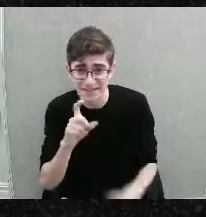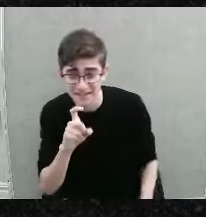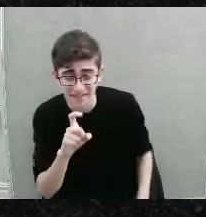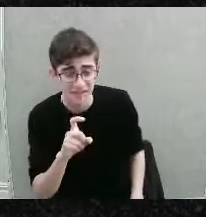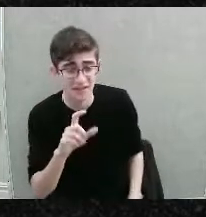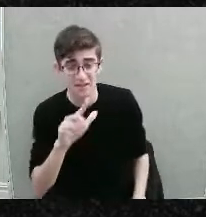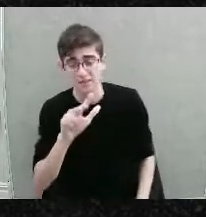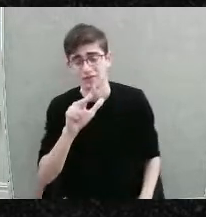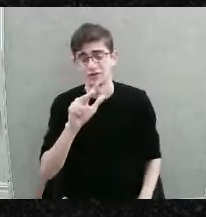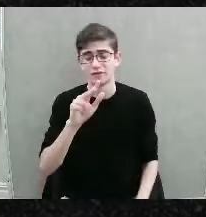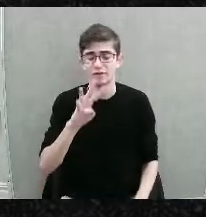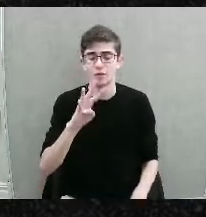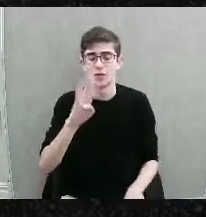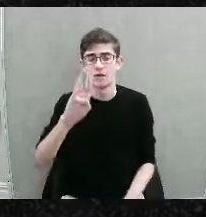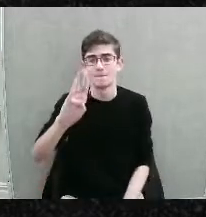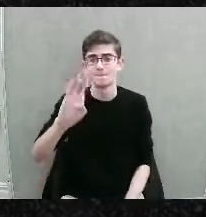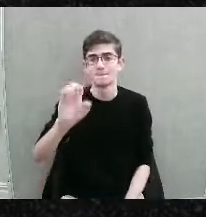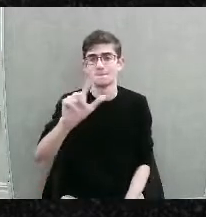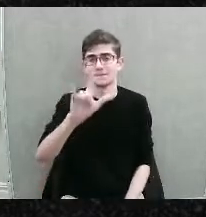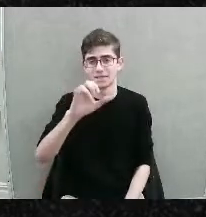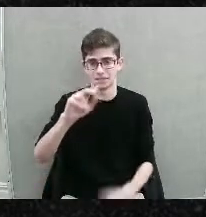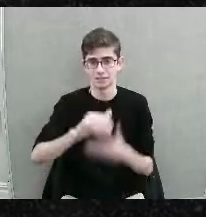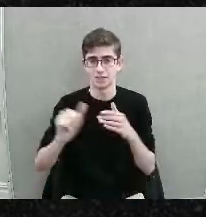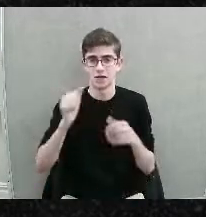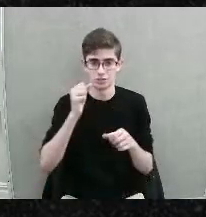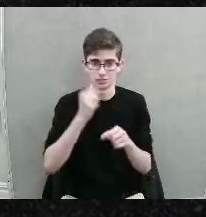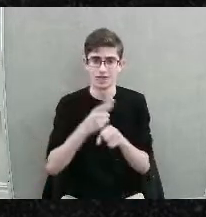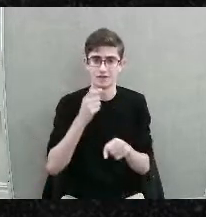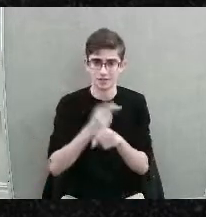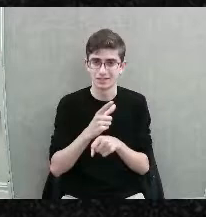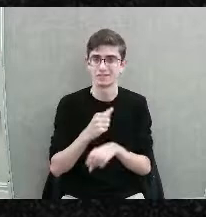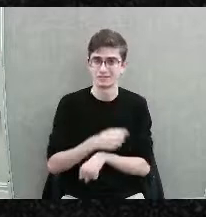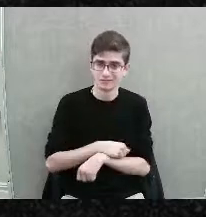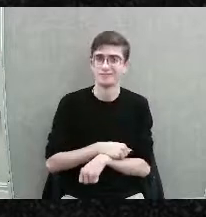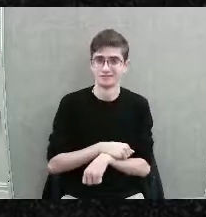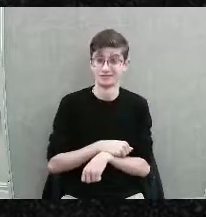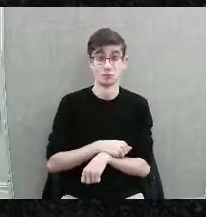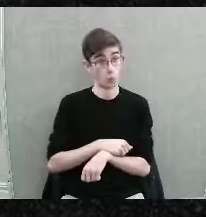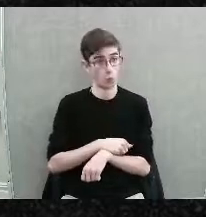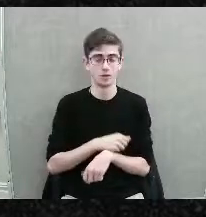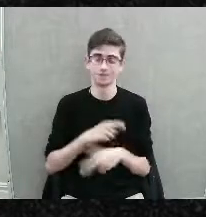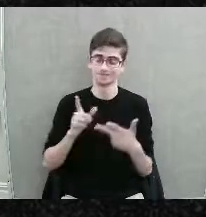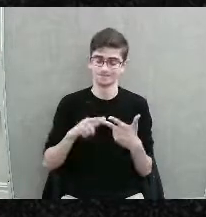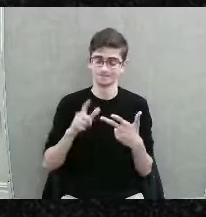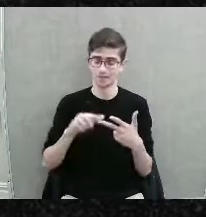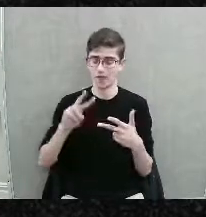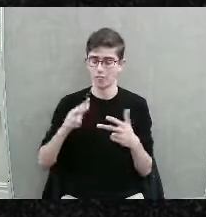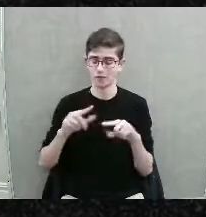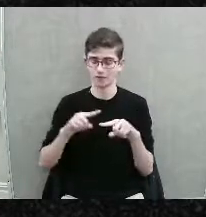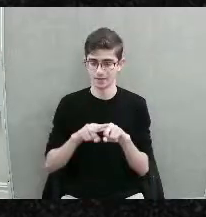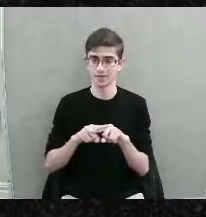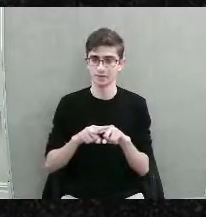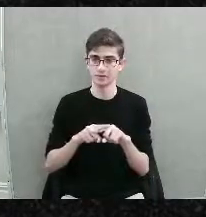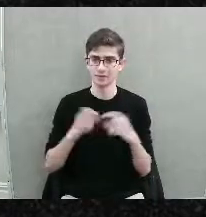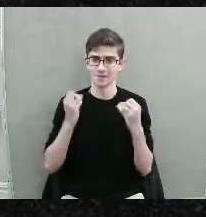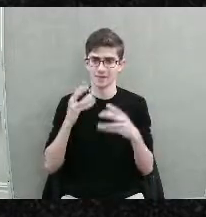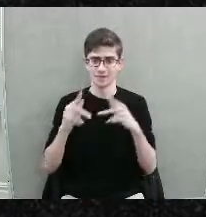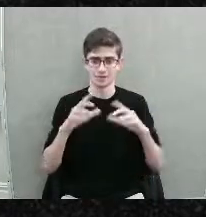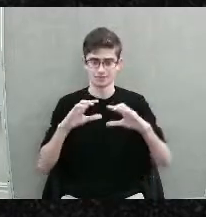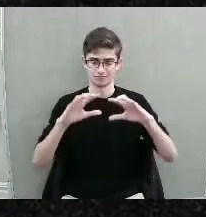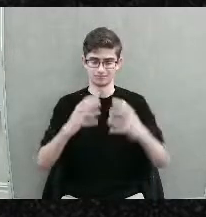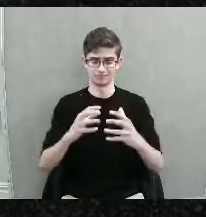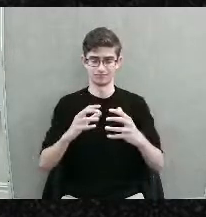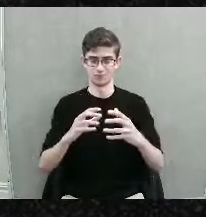year, right? Third paradox, even with much of the population confined to the home, in which the importance of caring